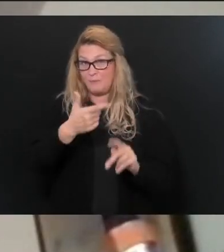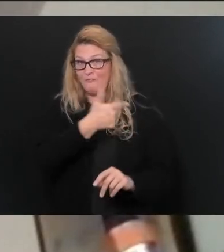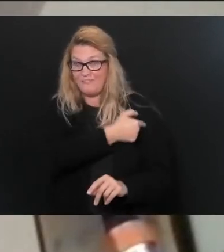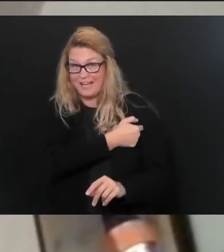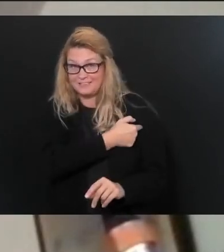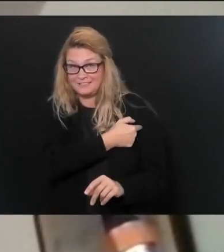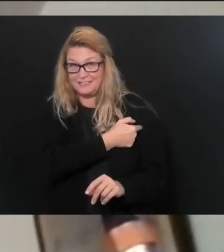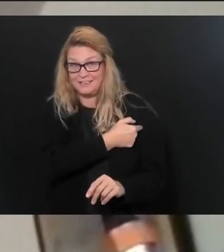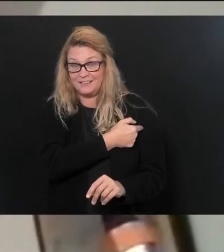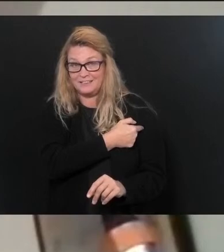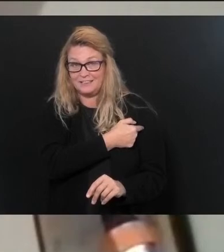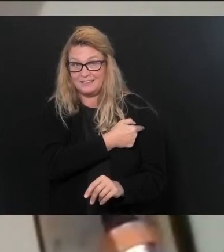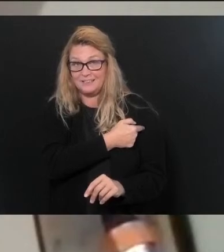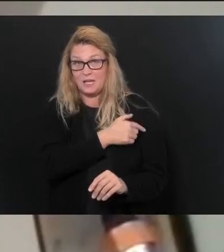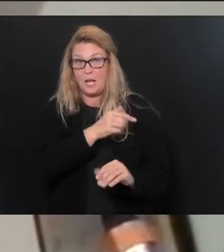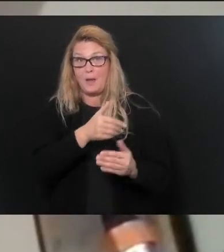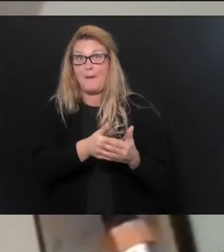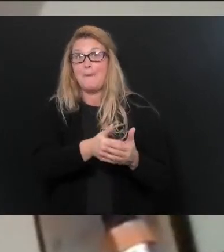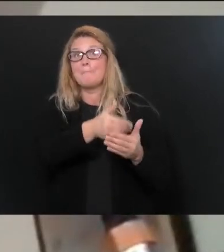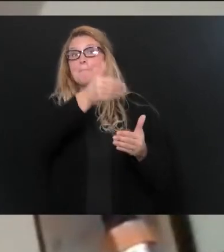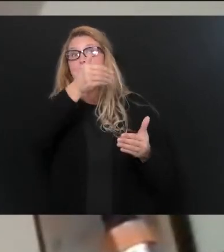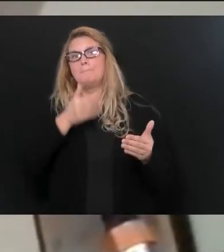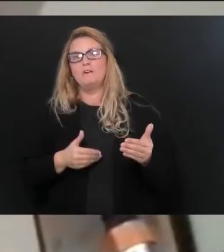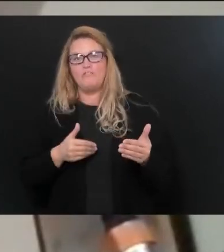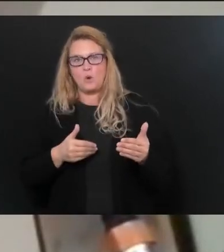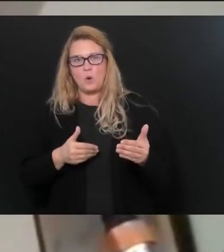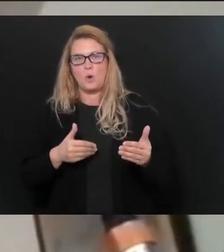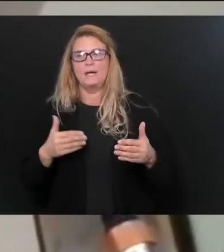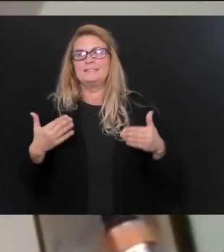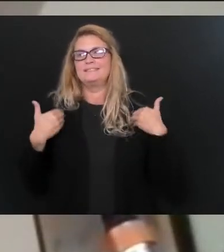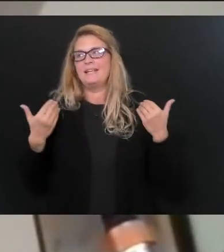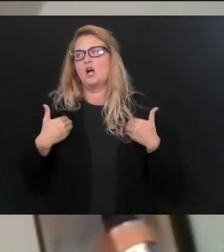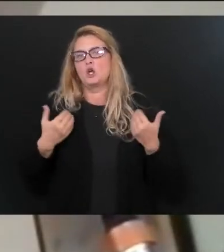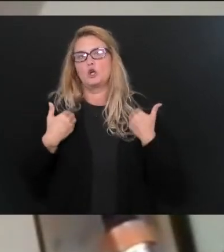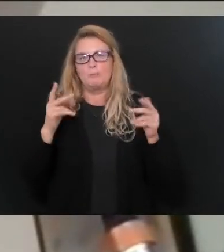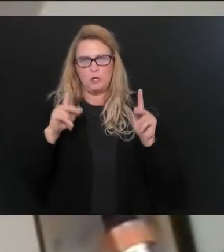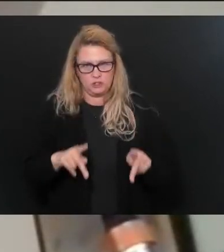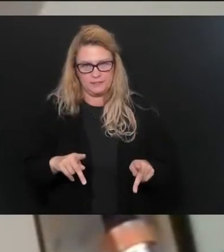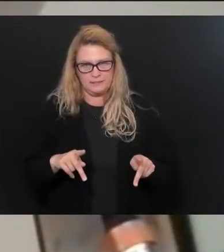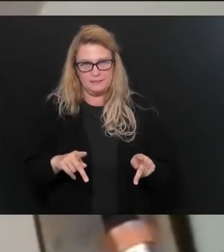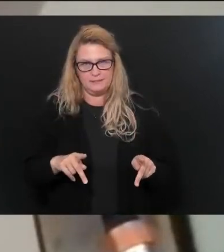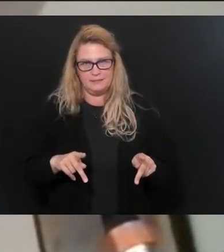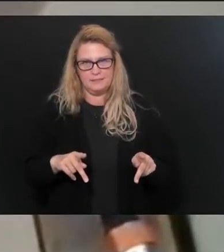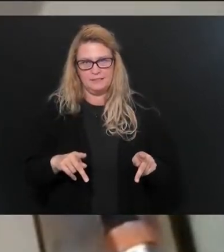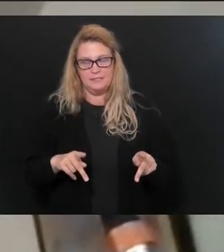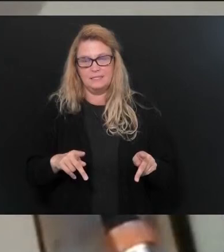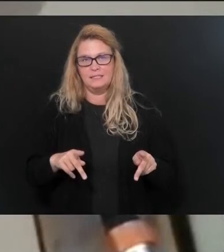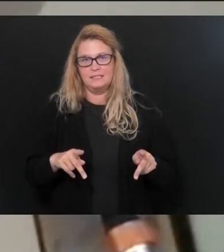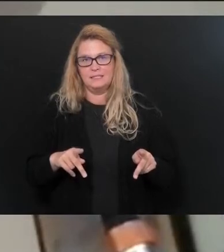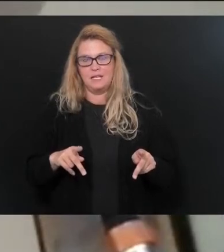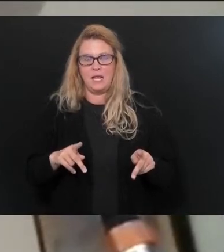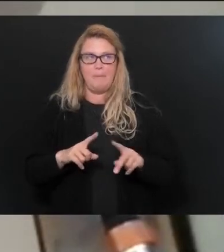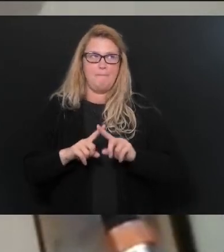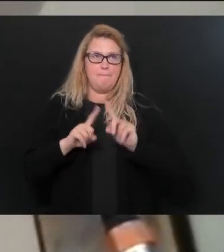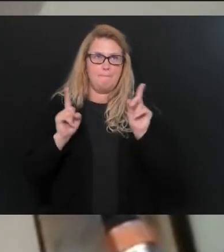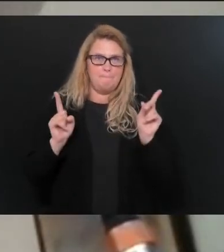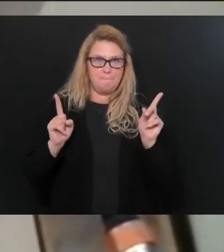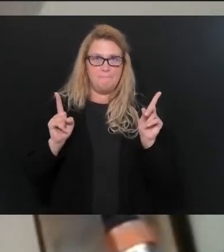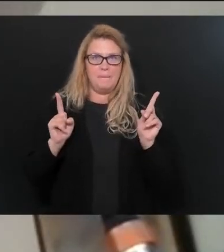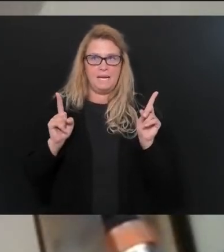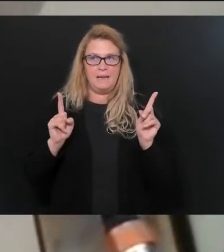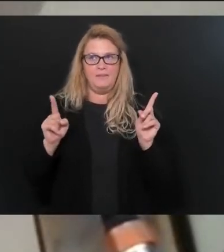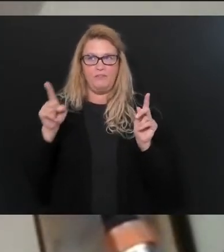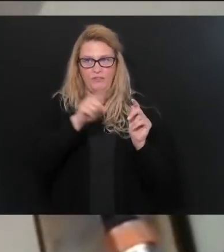vaccinated, obviously before someone younger that's not in that risk range, but is in those